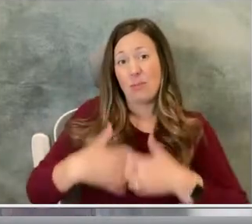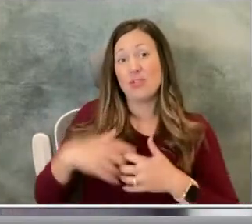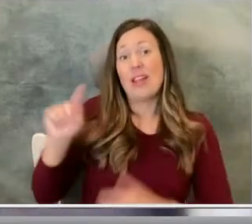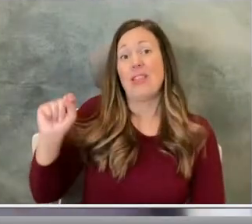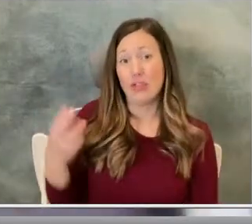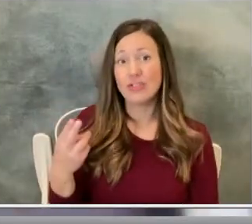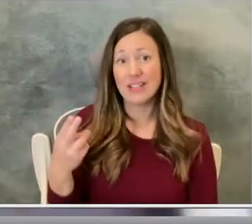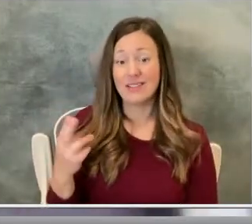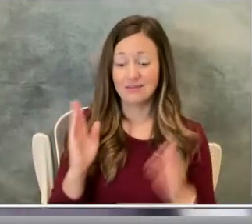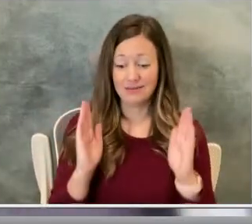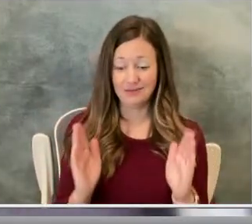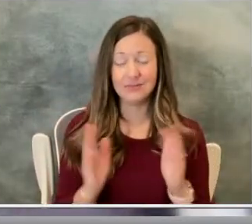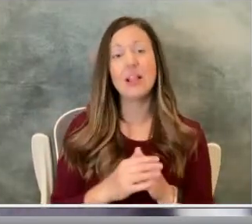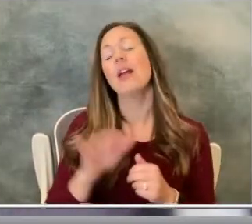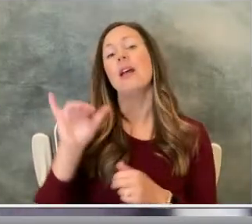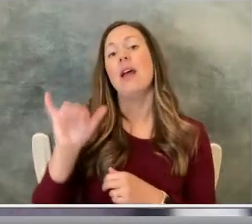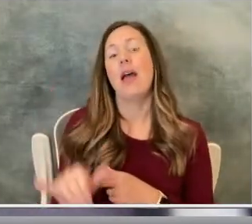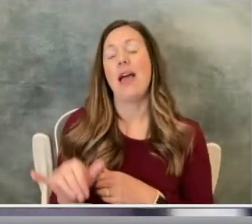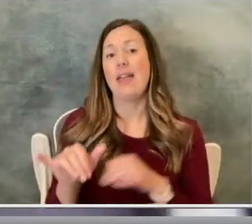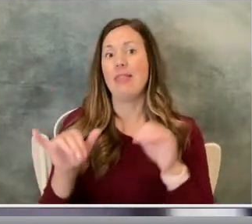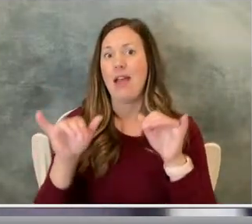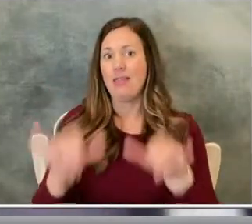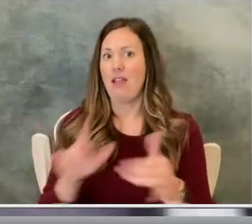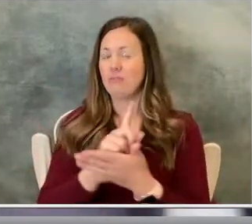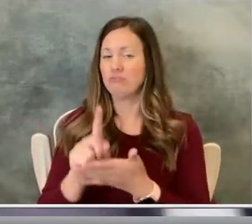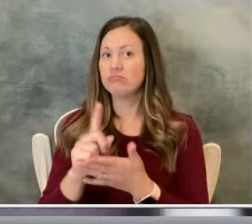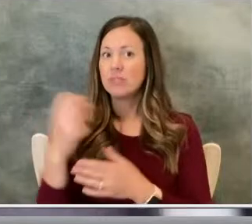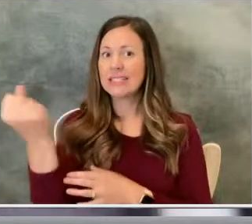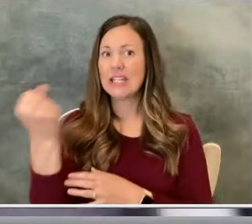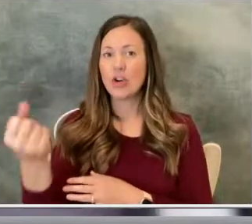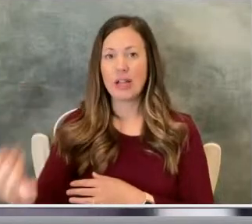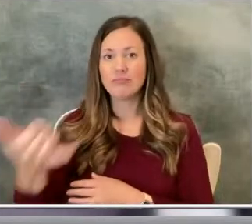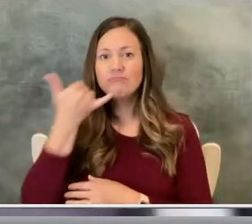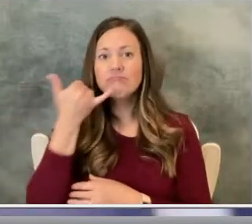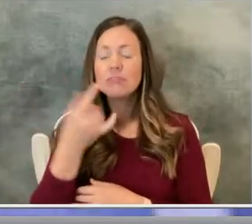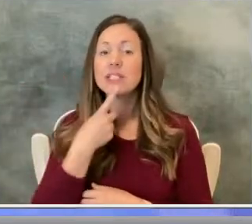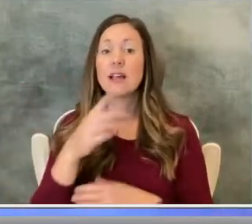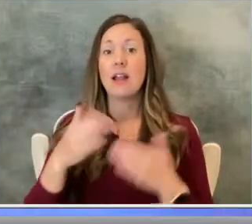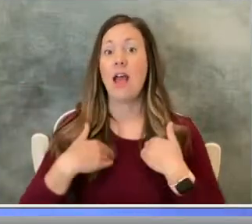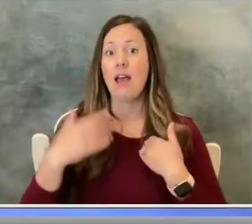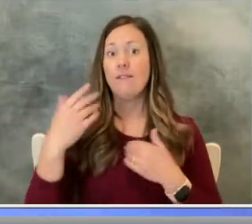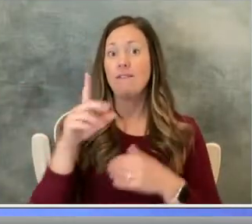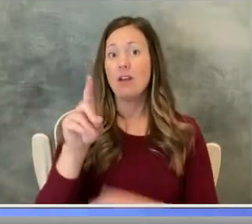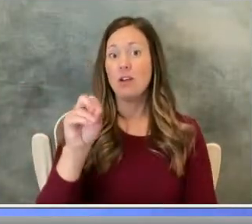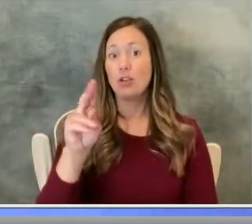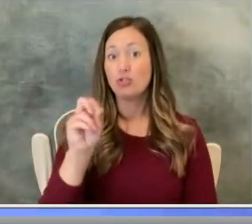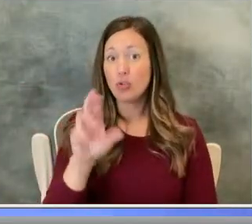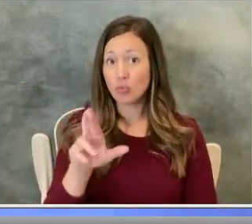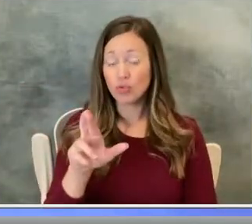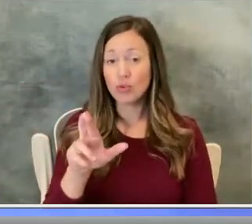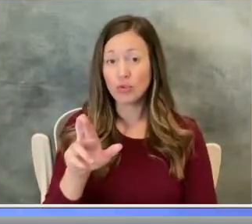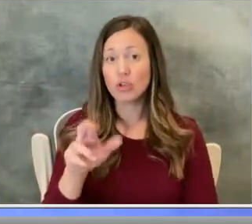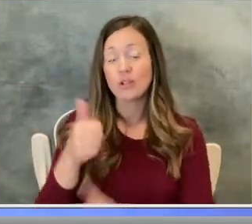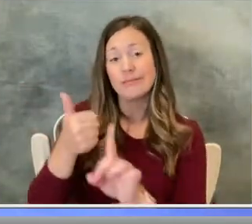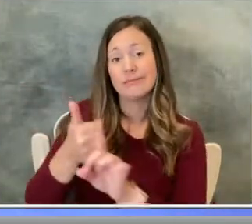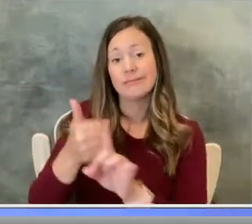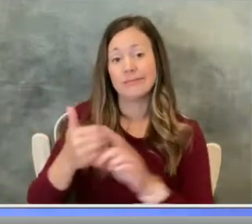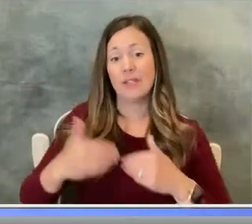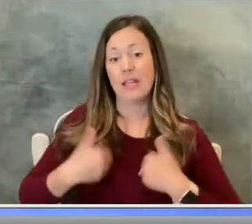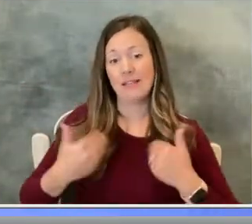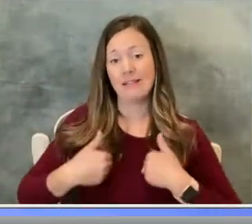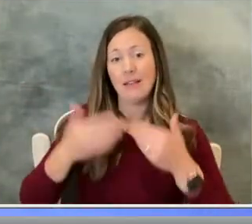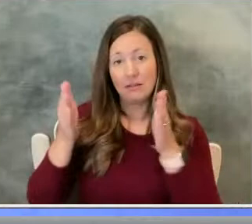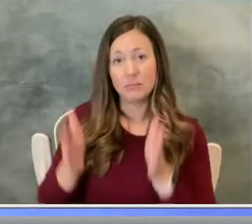we got a call. They said they had a donor that was a young donor,